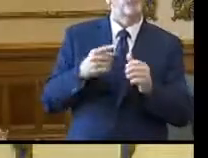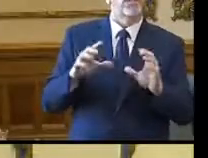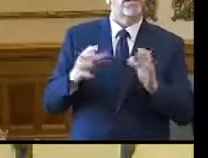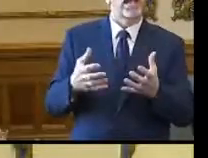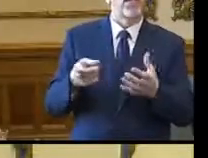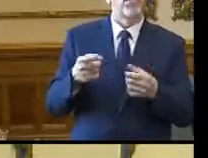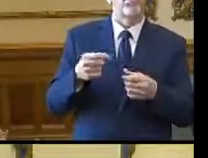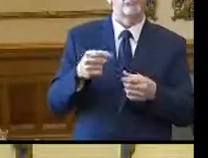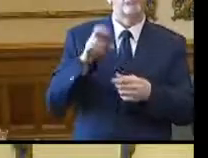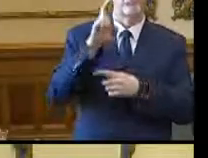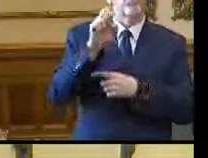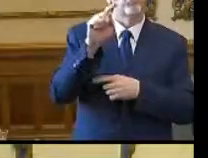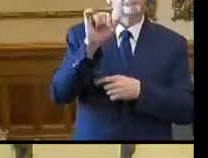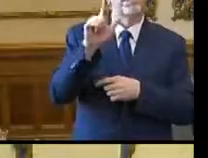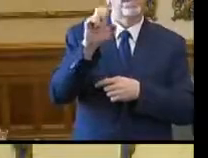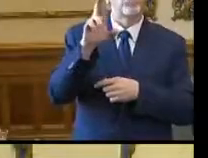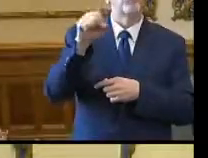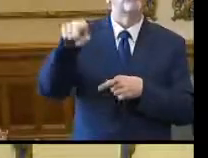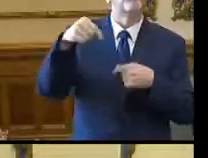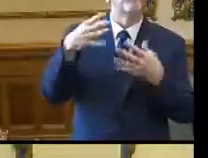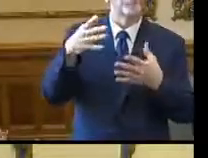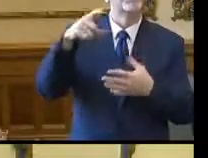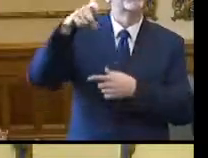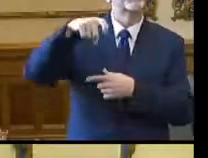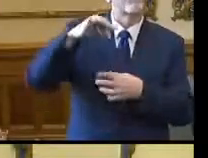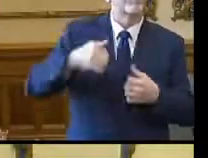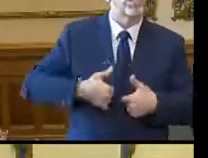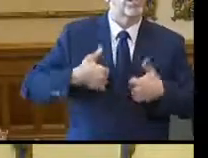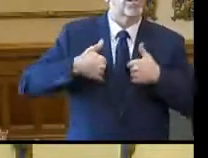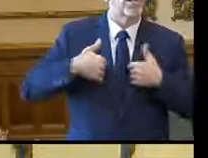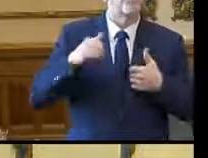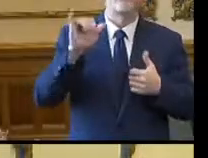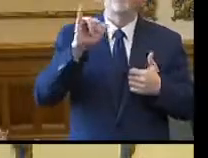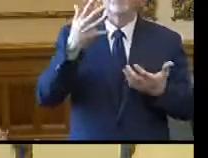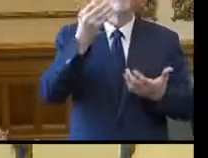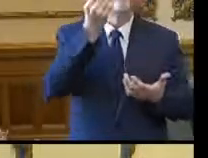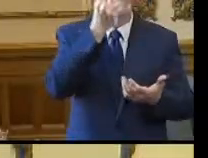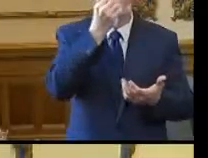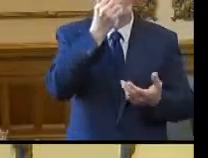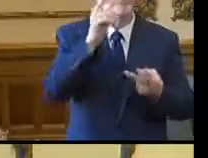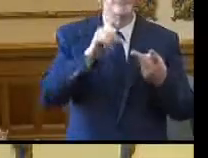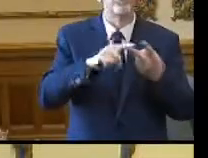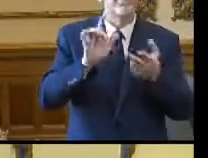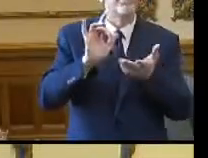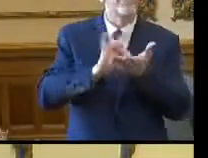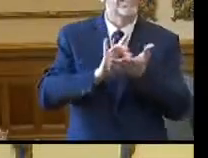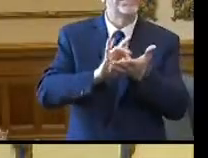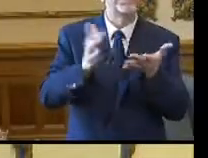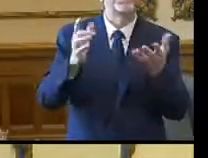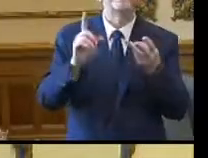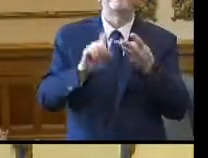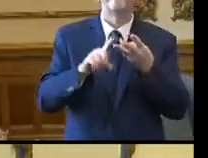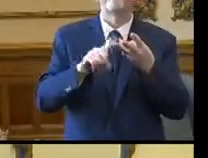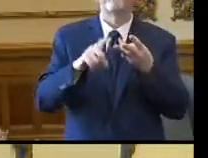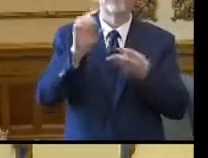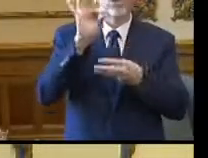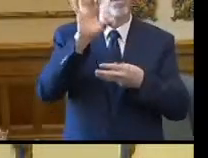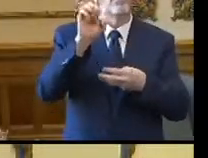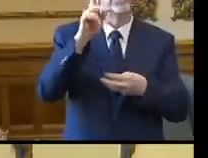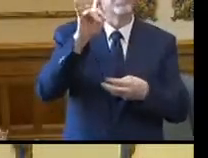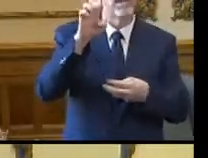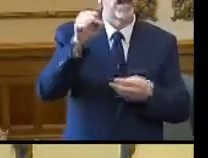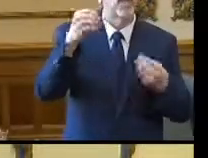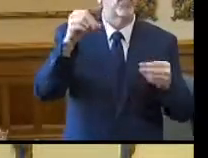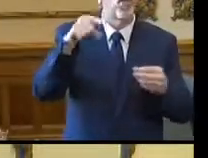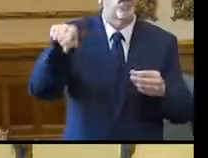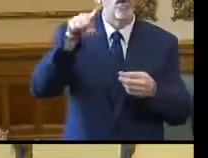plan for treating respiratory illness patients, and have really focused on how we manage to send those patients